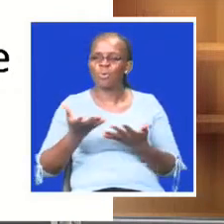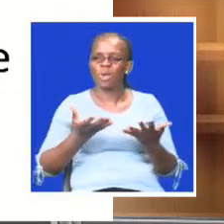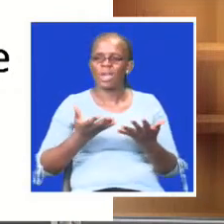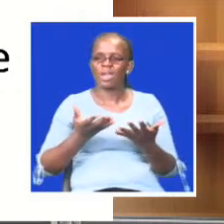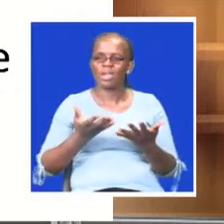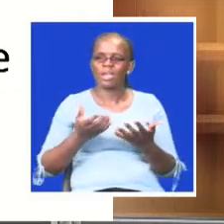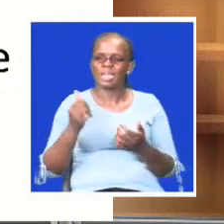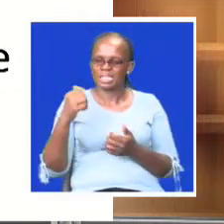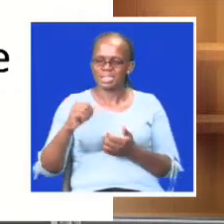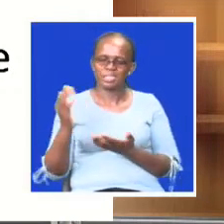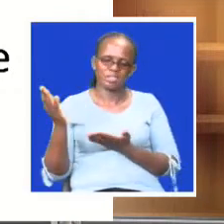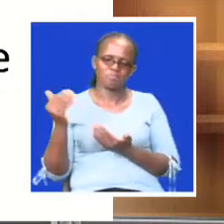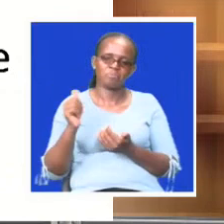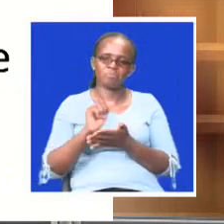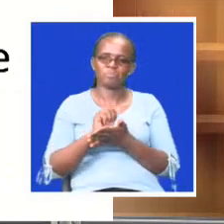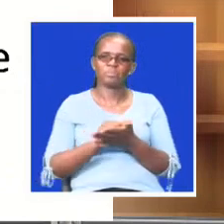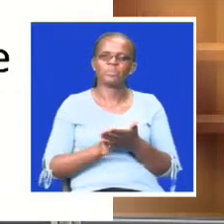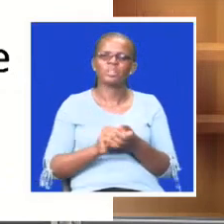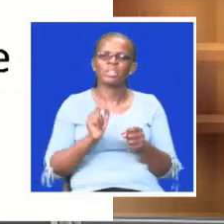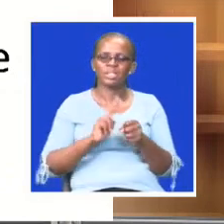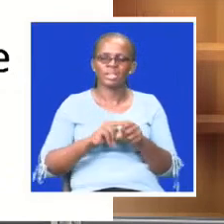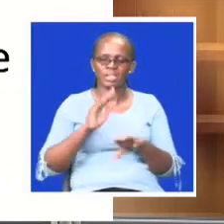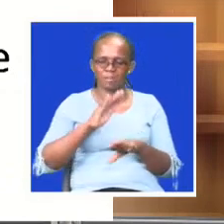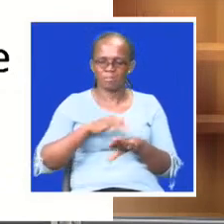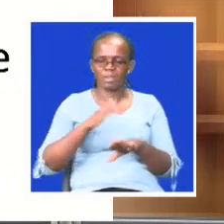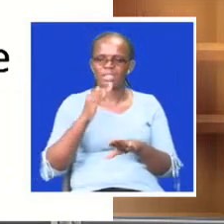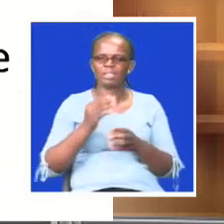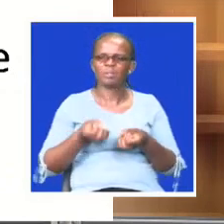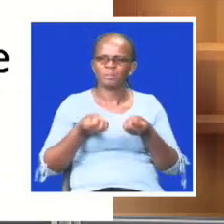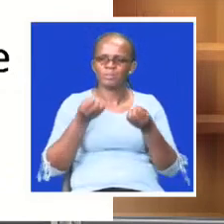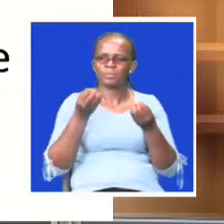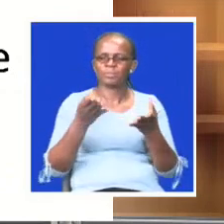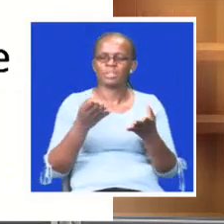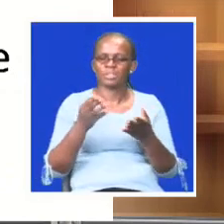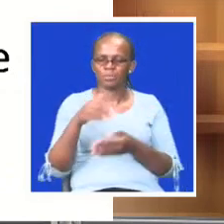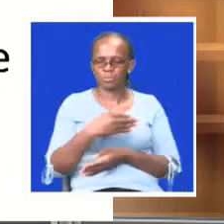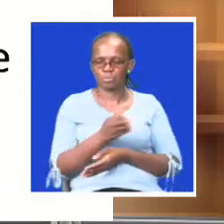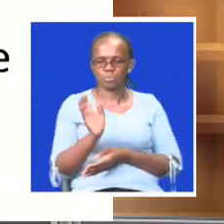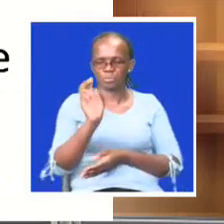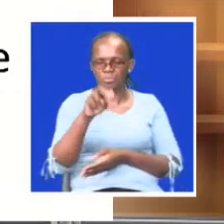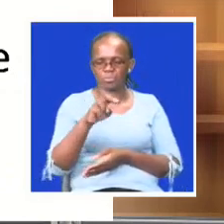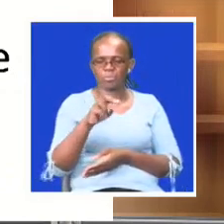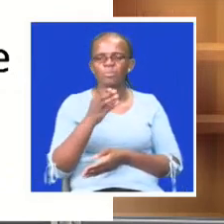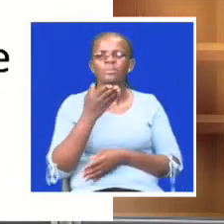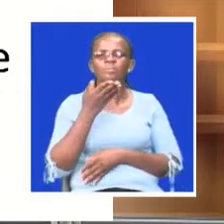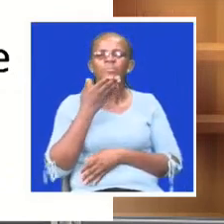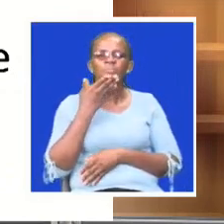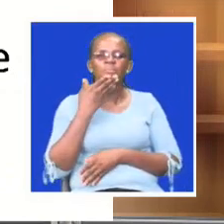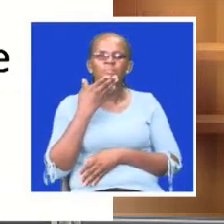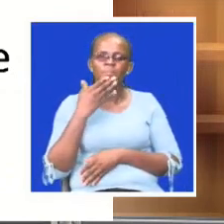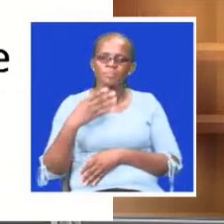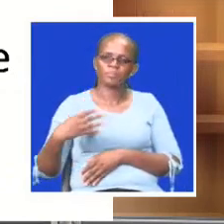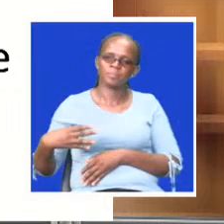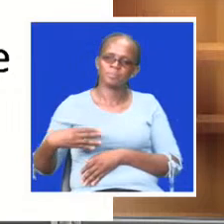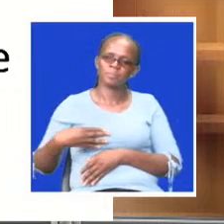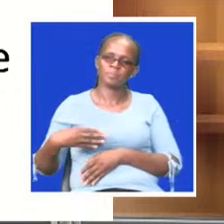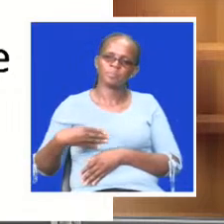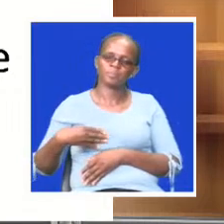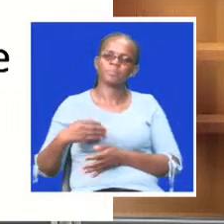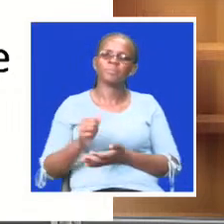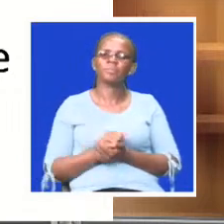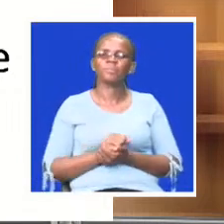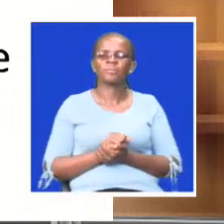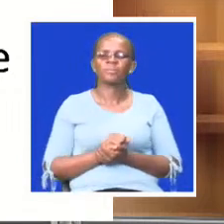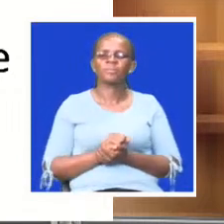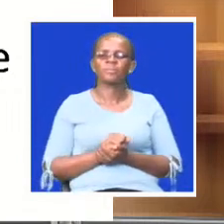sin, the punishment given to the serpent, Adam and Eve.